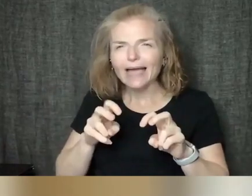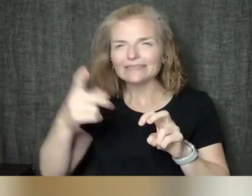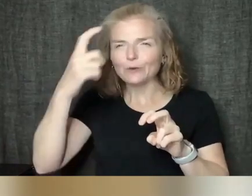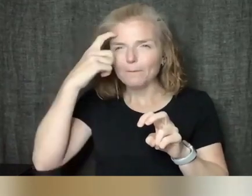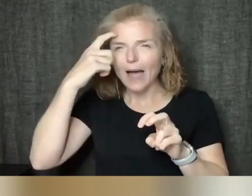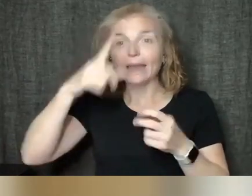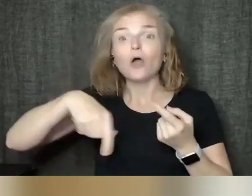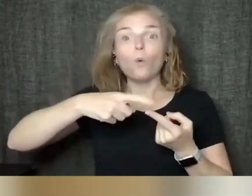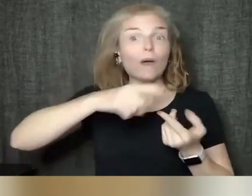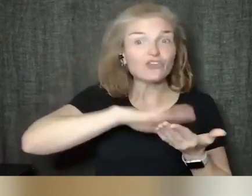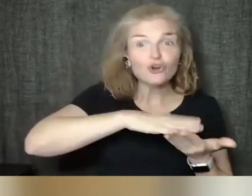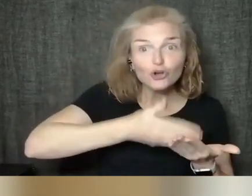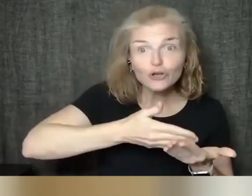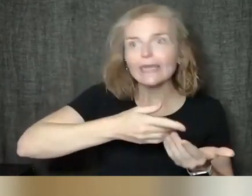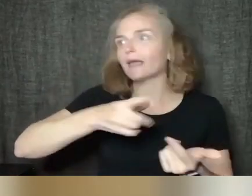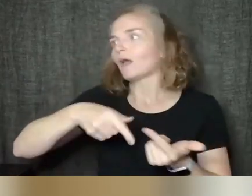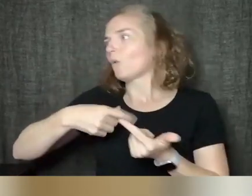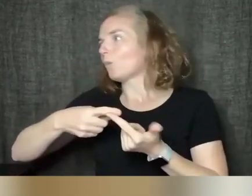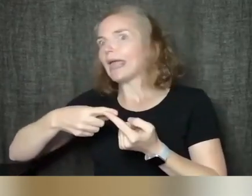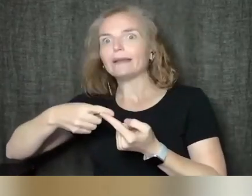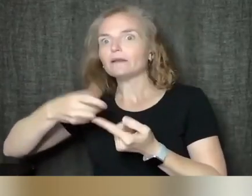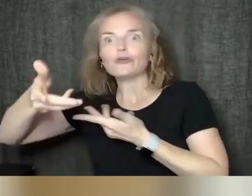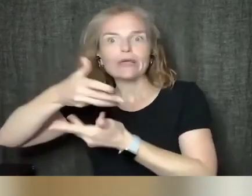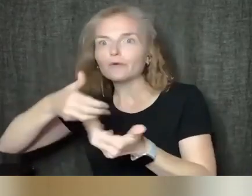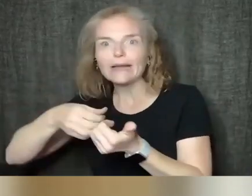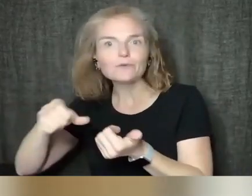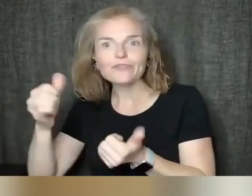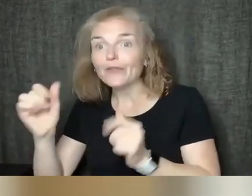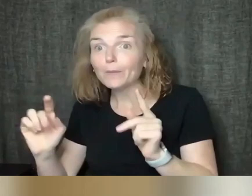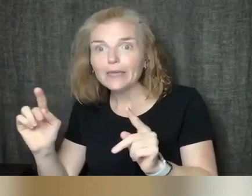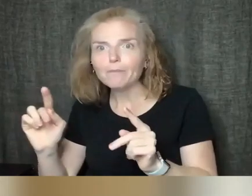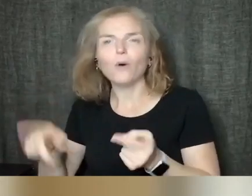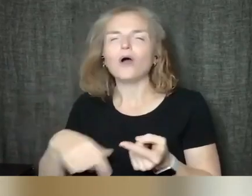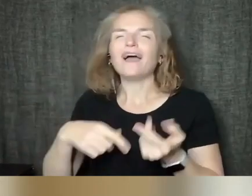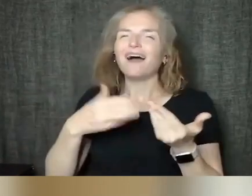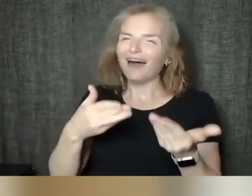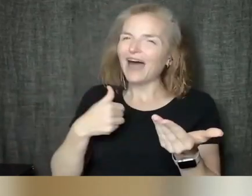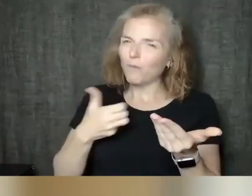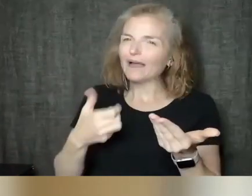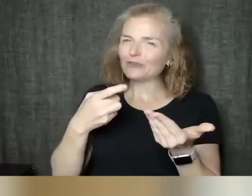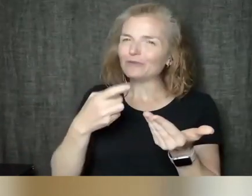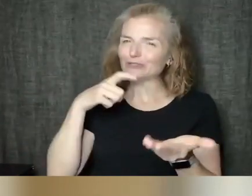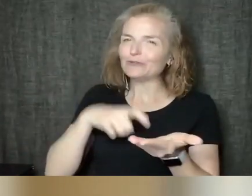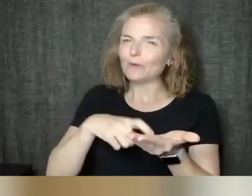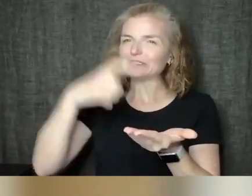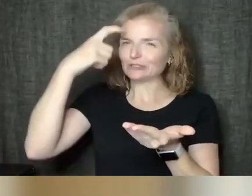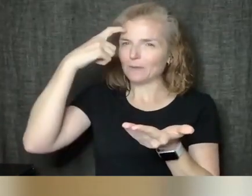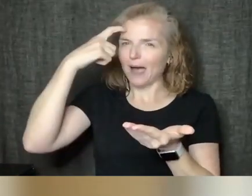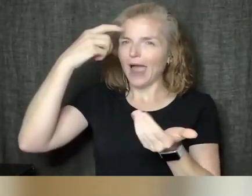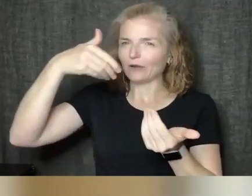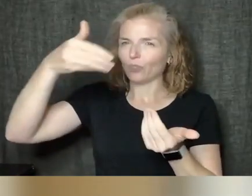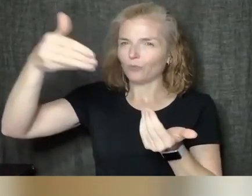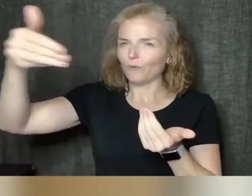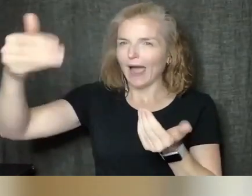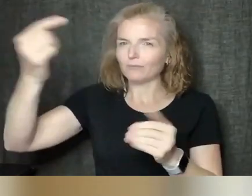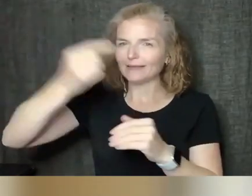we're speaking to people, when we're working, checking in with our minds regularly throughout the day, noting